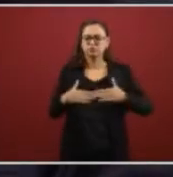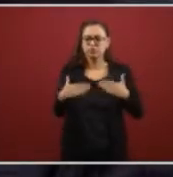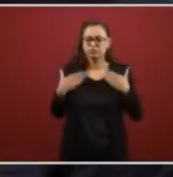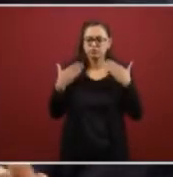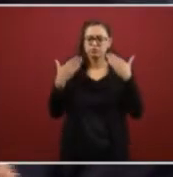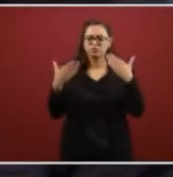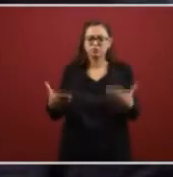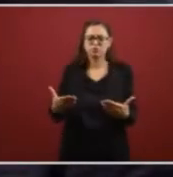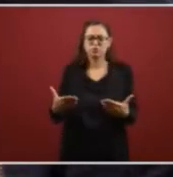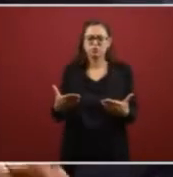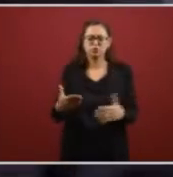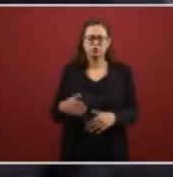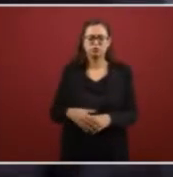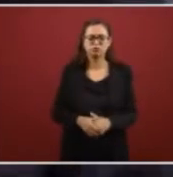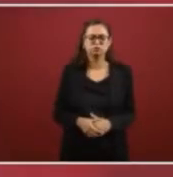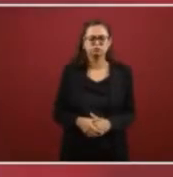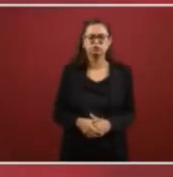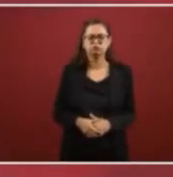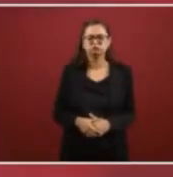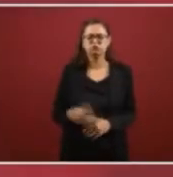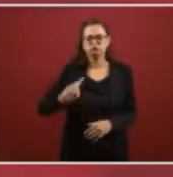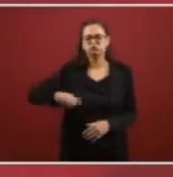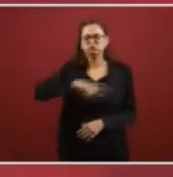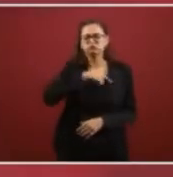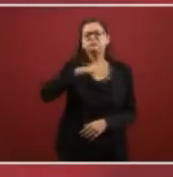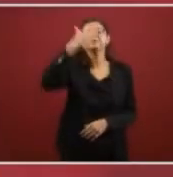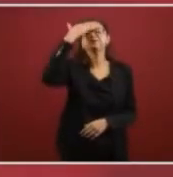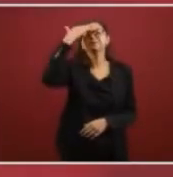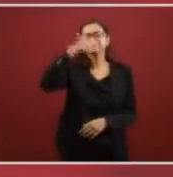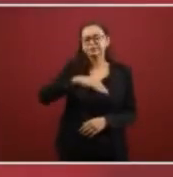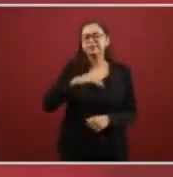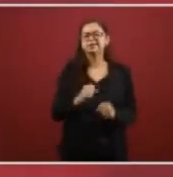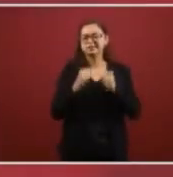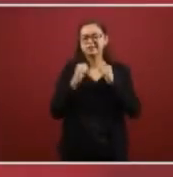So we have all the confidence, and we